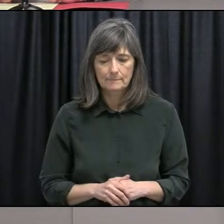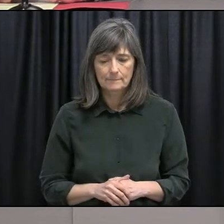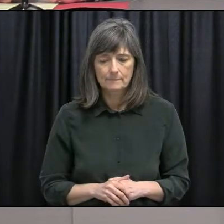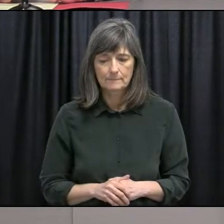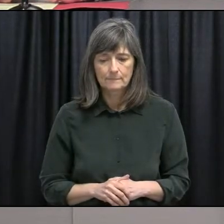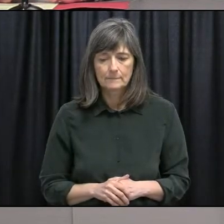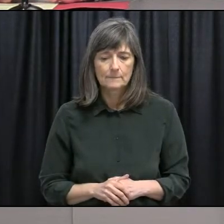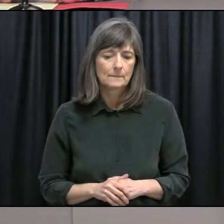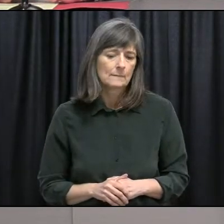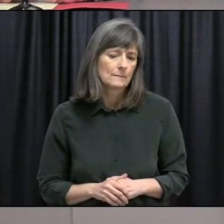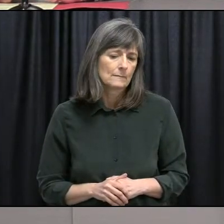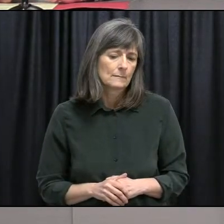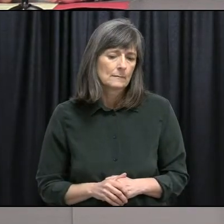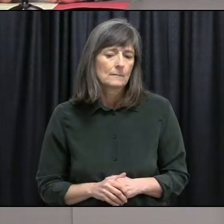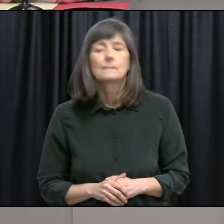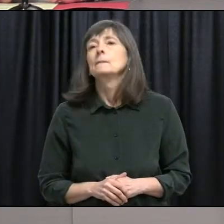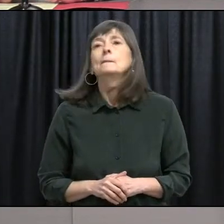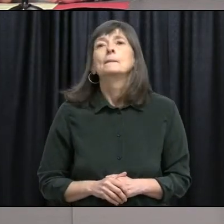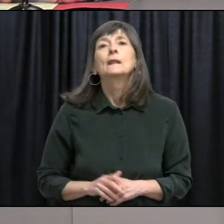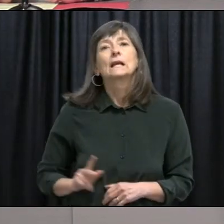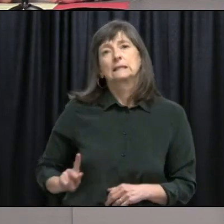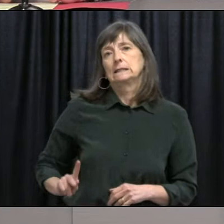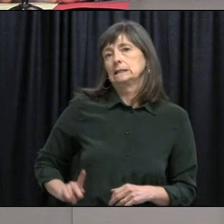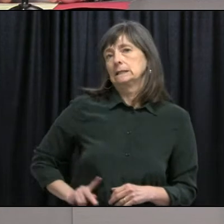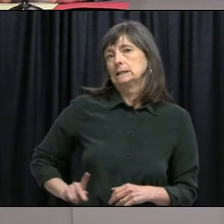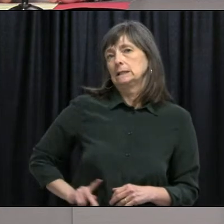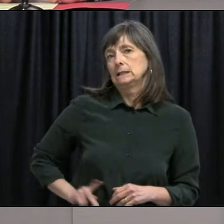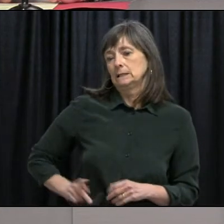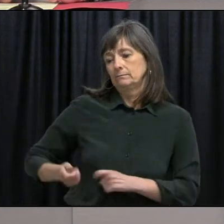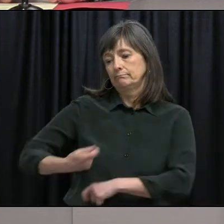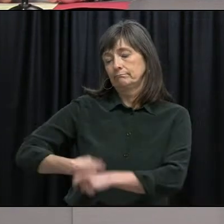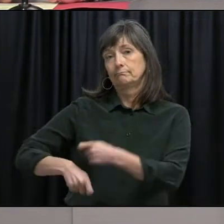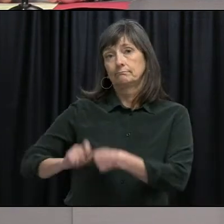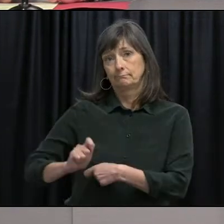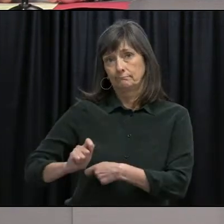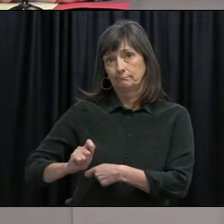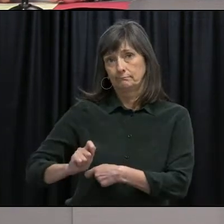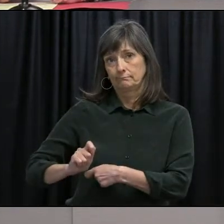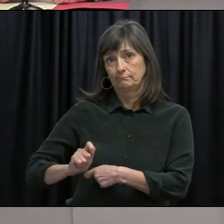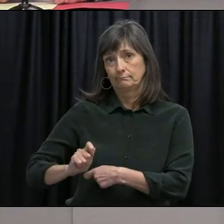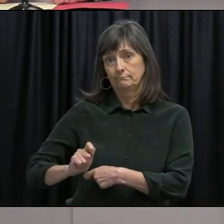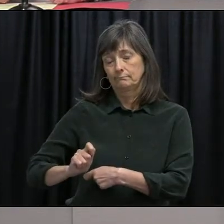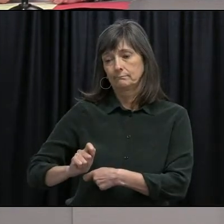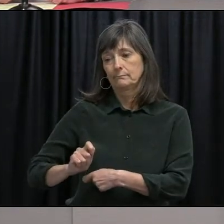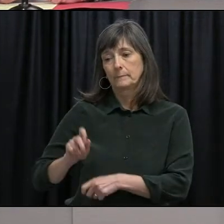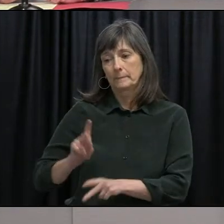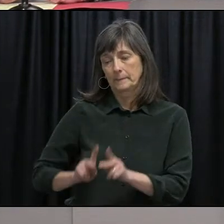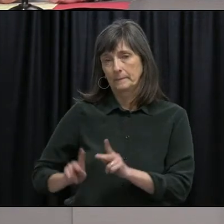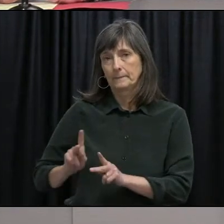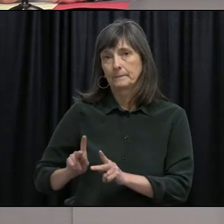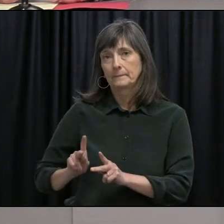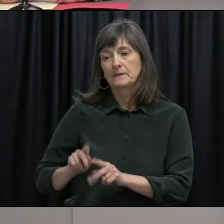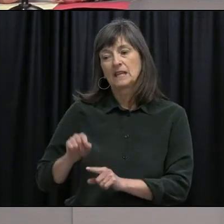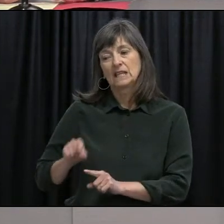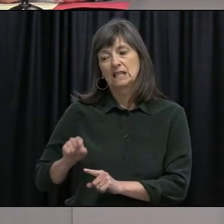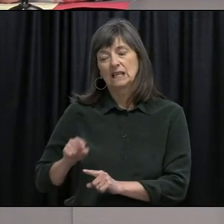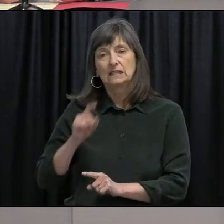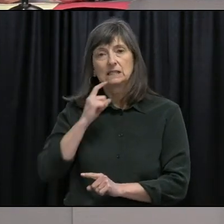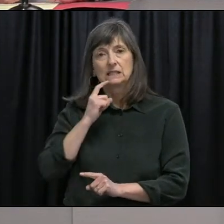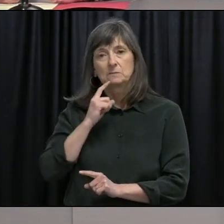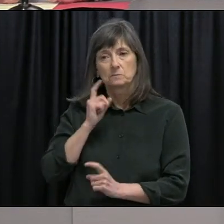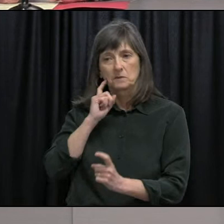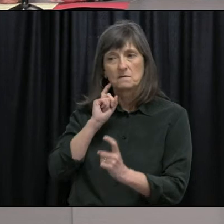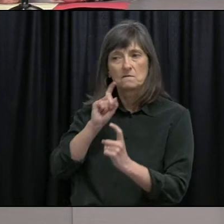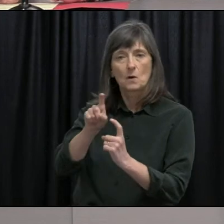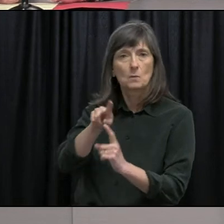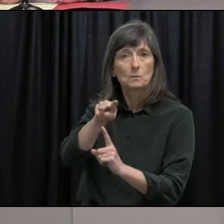The kidney transplant patients are being told to call the vaccine booking line